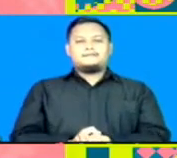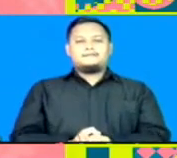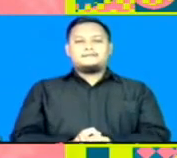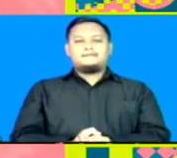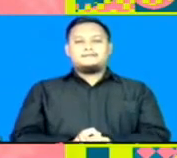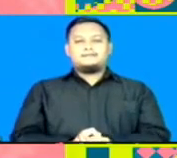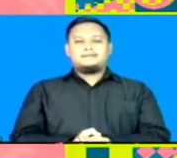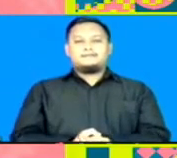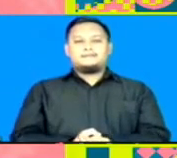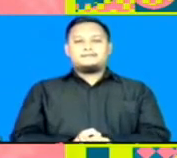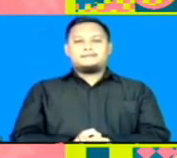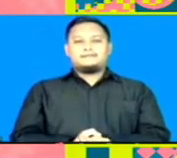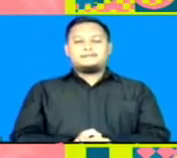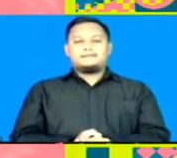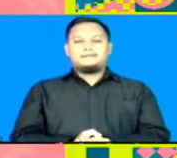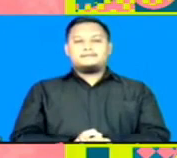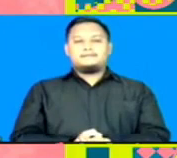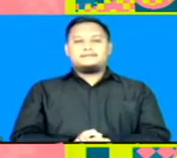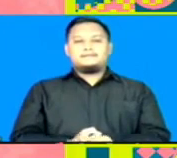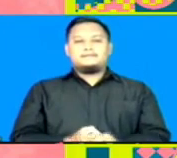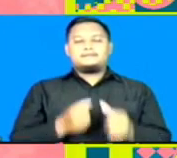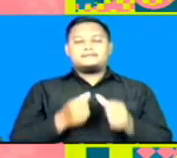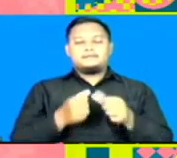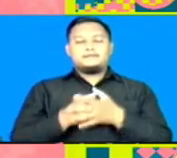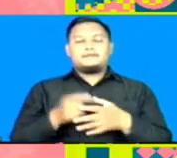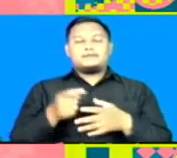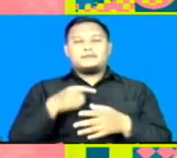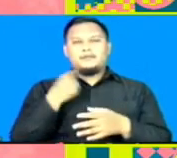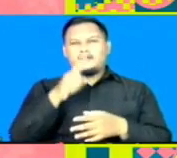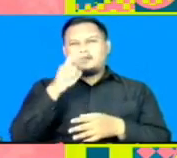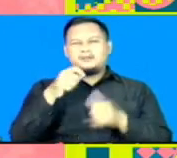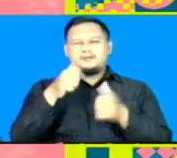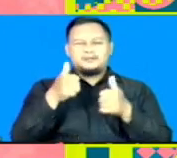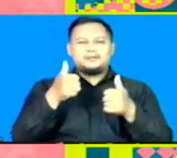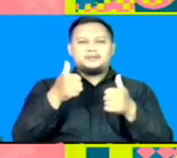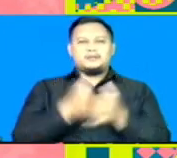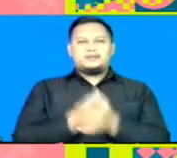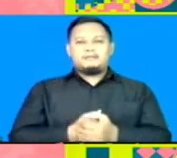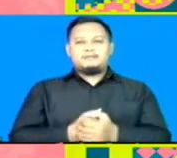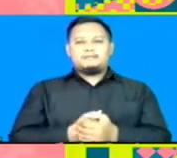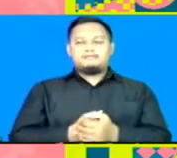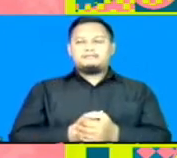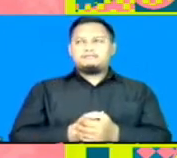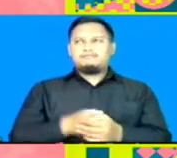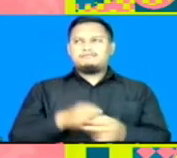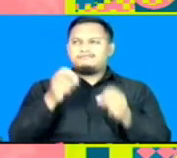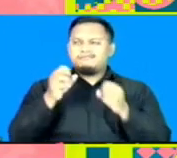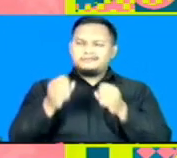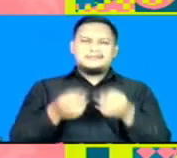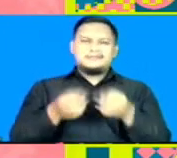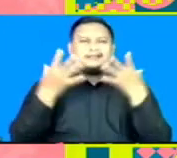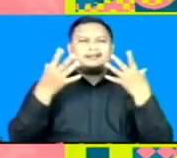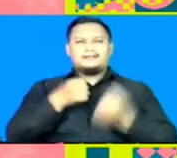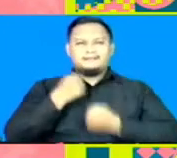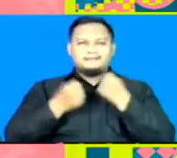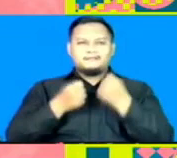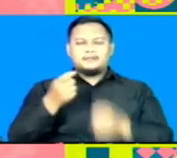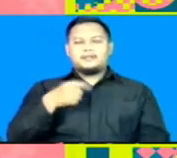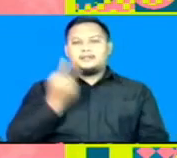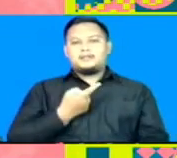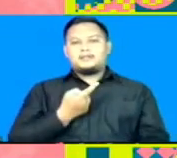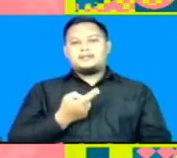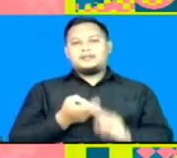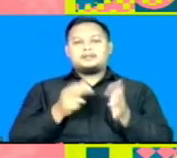goal for living a happy life. As a result, when values are shared, a group internal cohesiveness